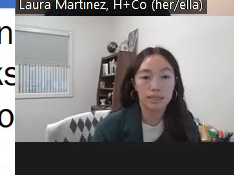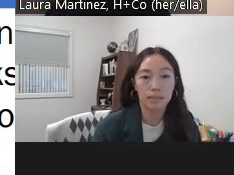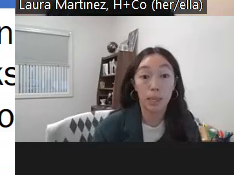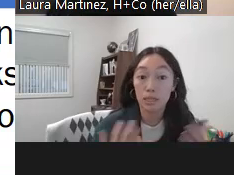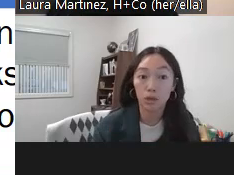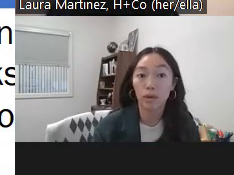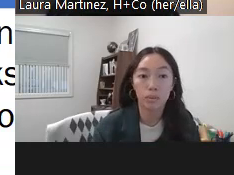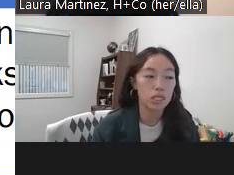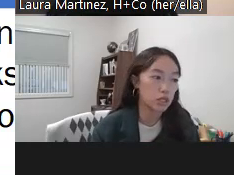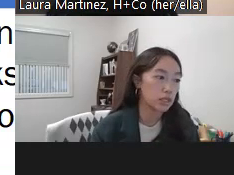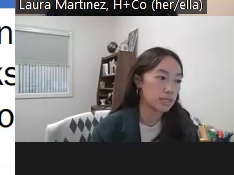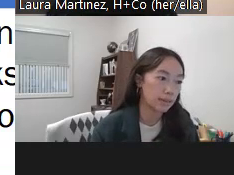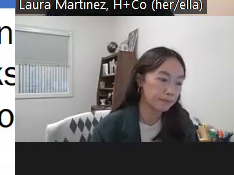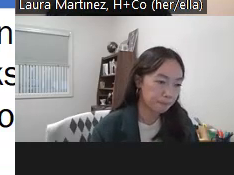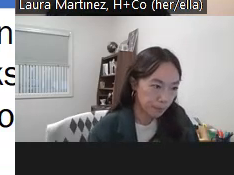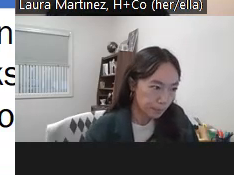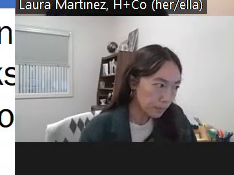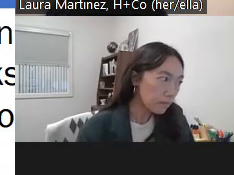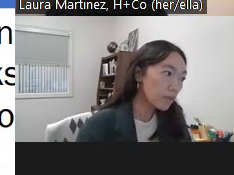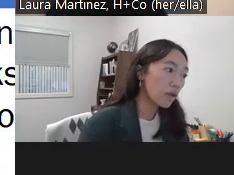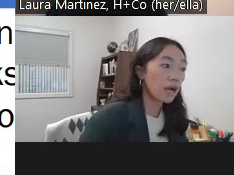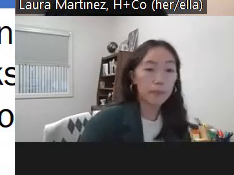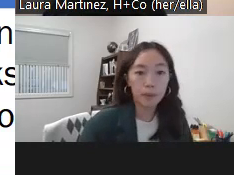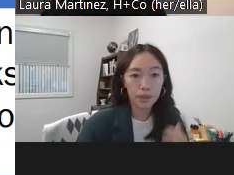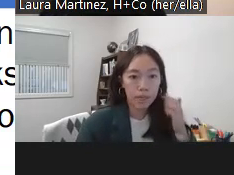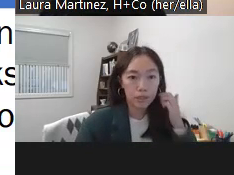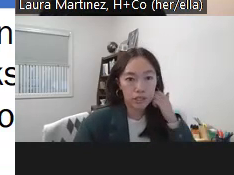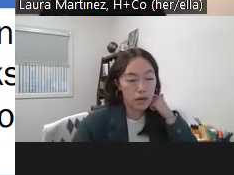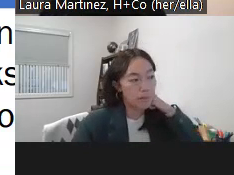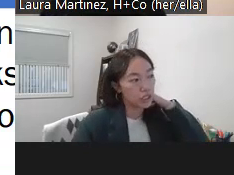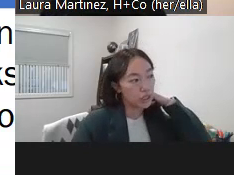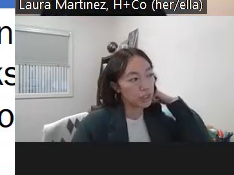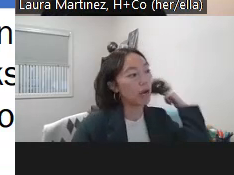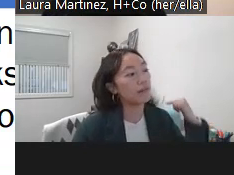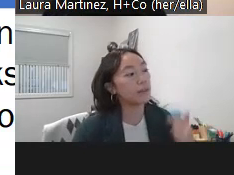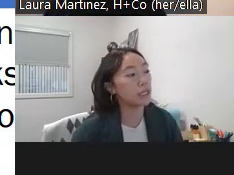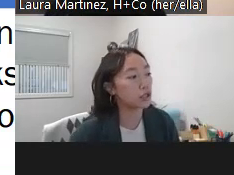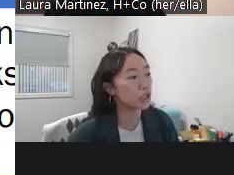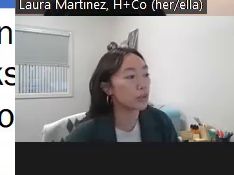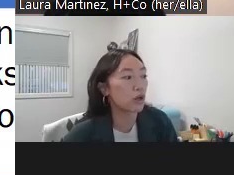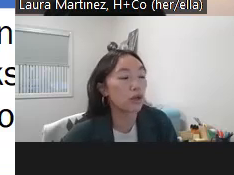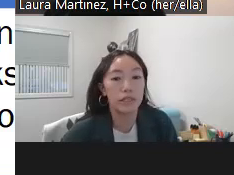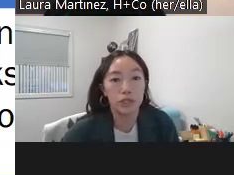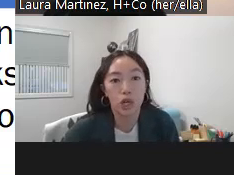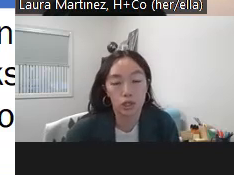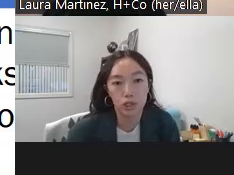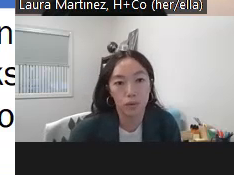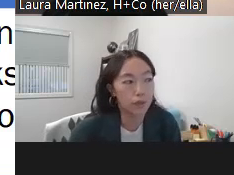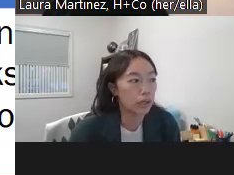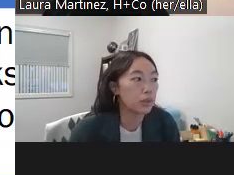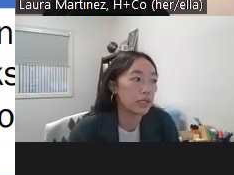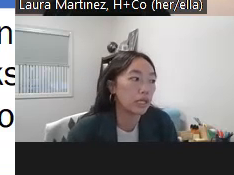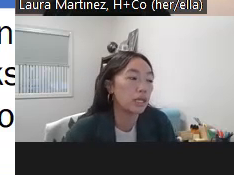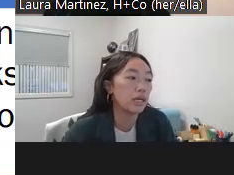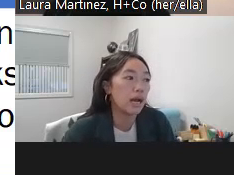outreach events based on your recommendations. A couple other measures that I'll mention, we do have a measure to install EV chargers